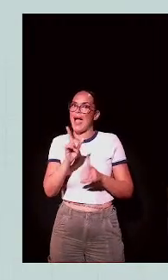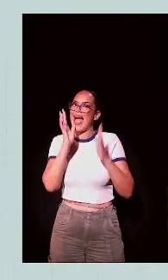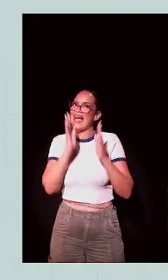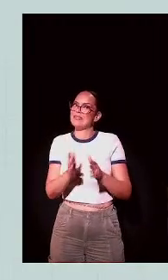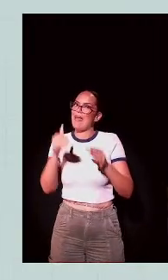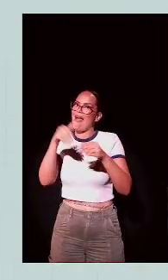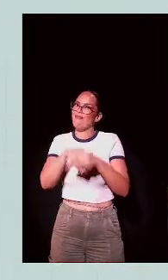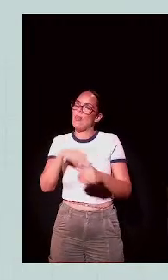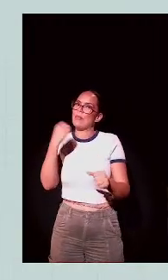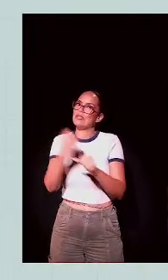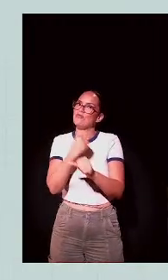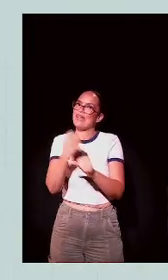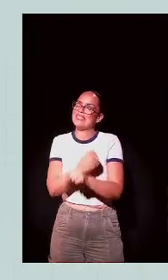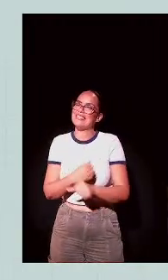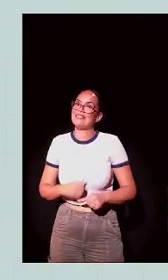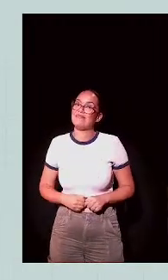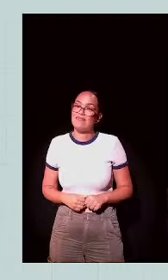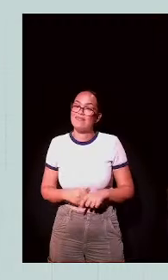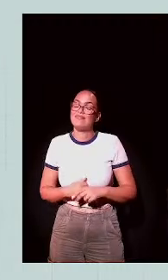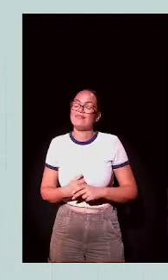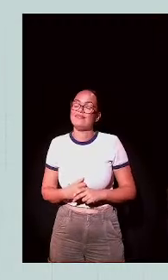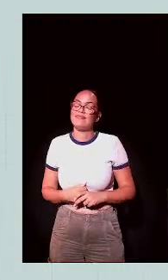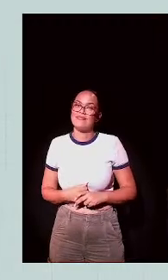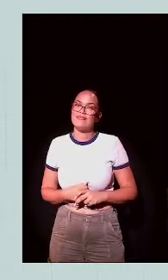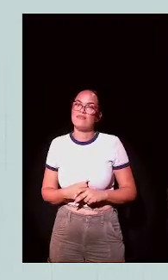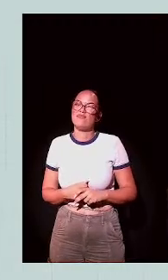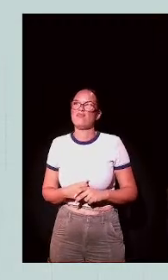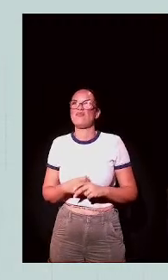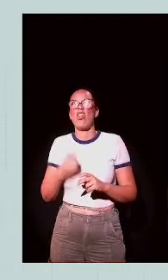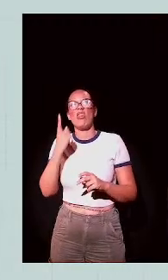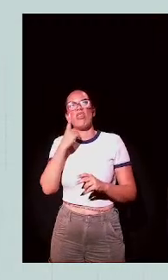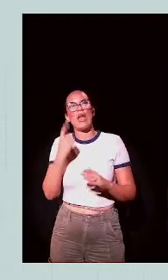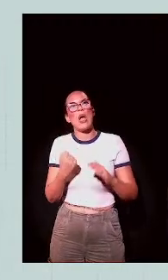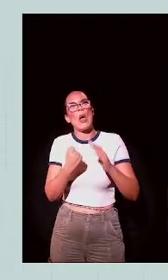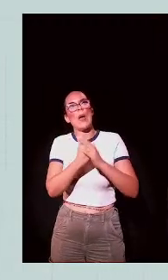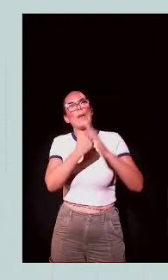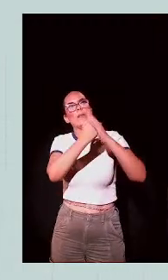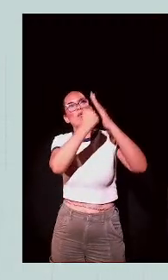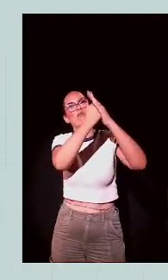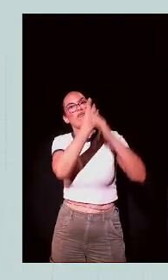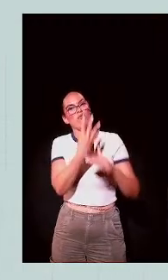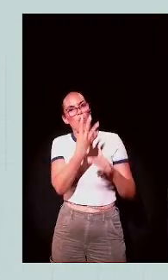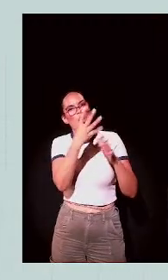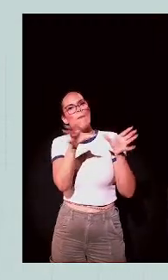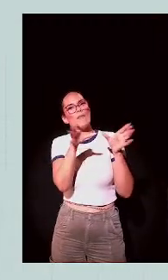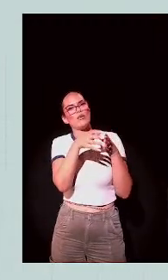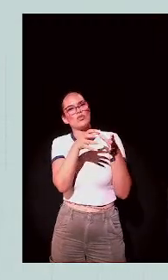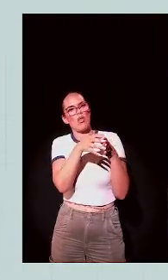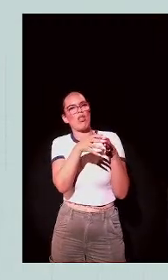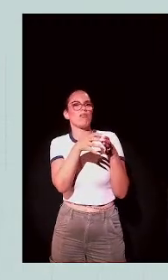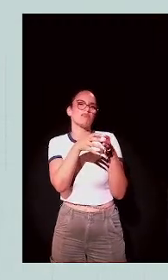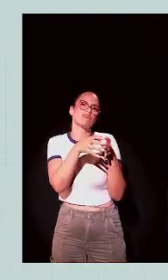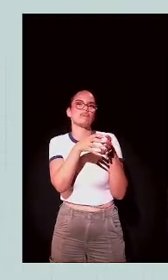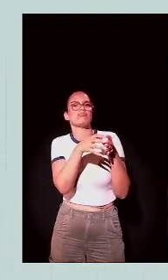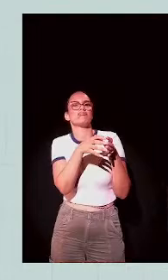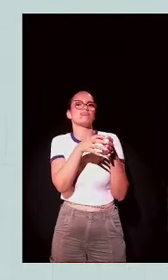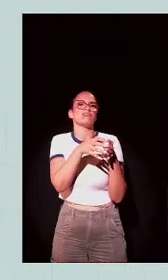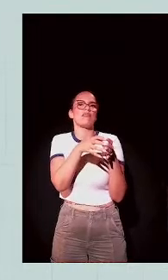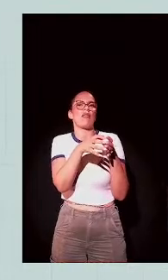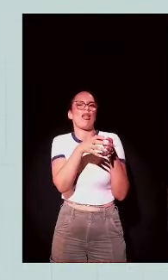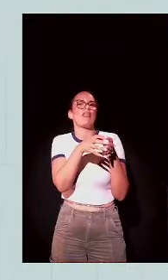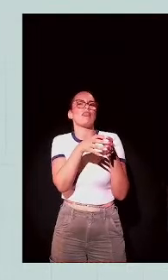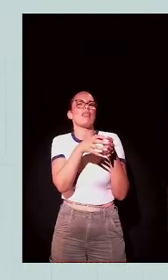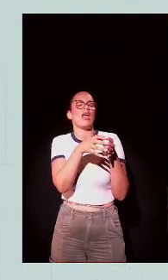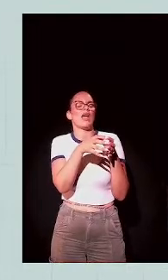role. And once I've got up to kind of 4 modules, I'd probably start then to think of things as kind of distinct